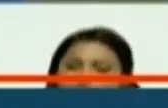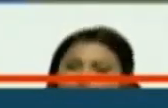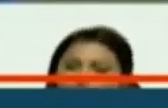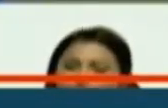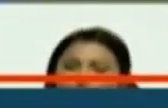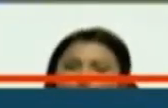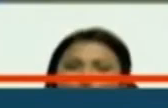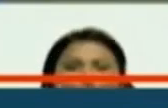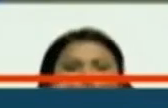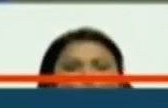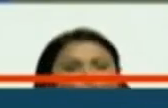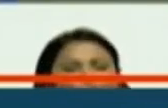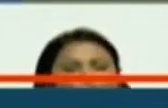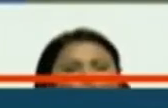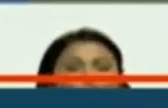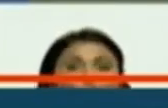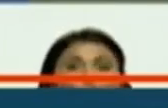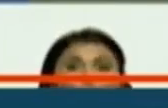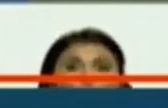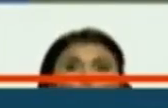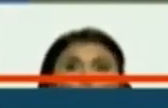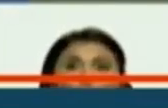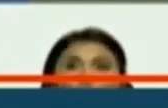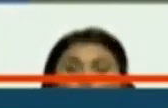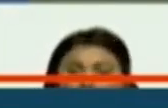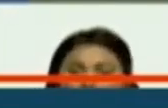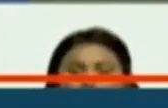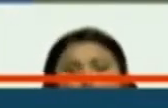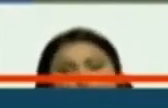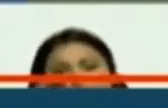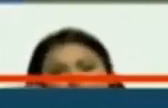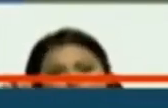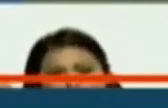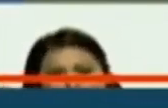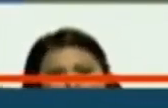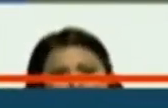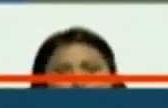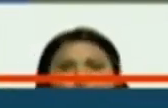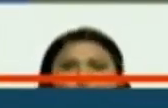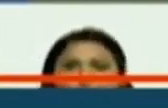Among the bodies of public power, of course, is the National Electoral Council.